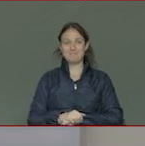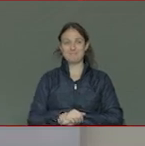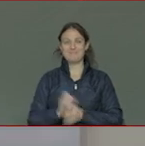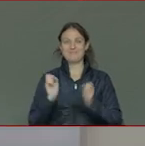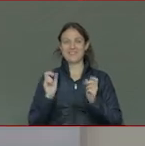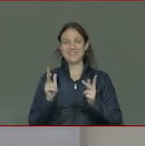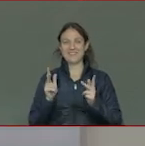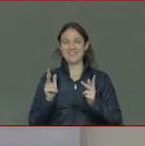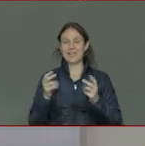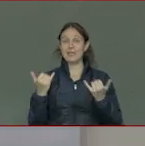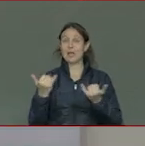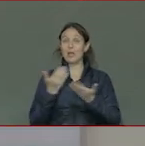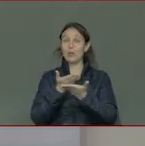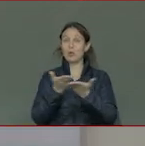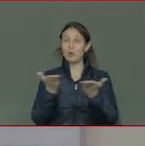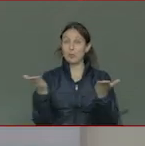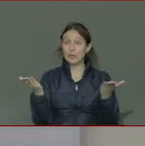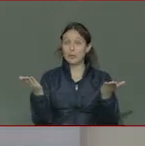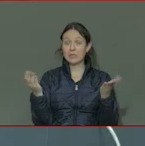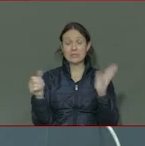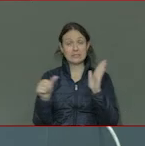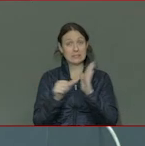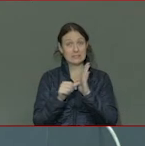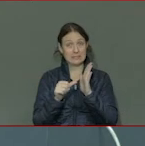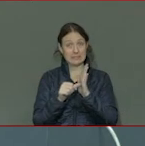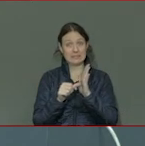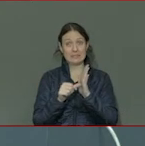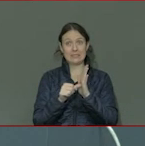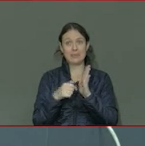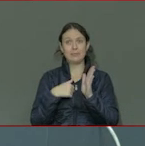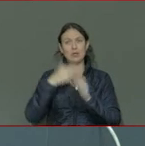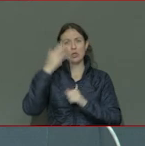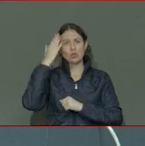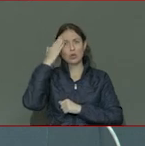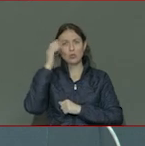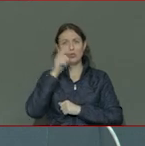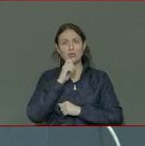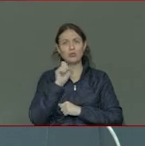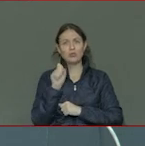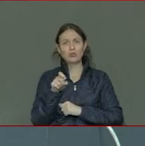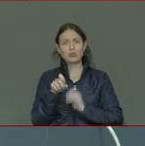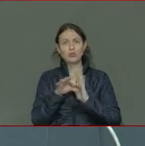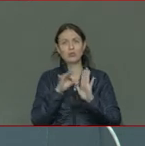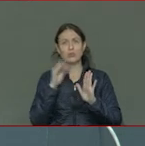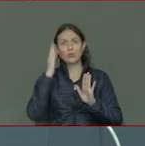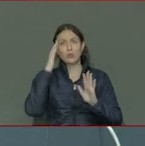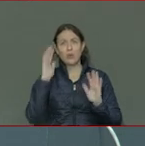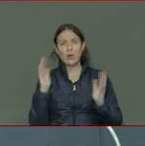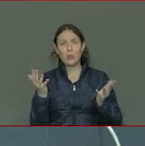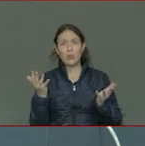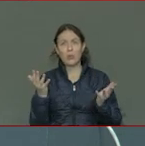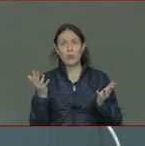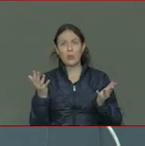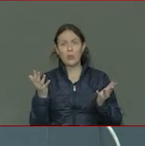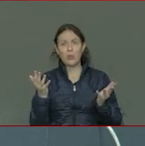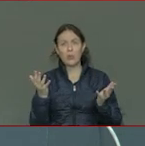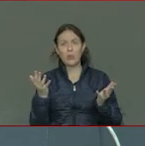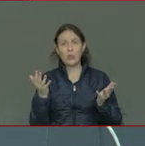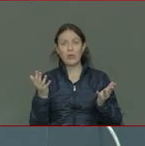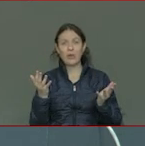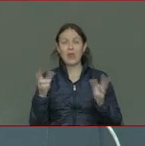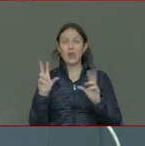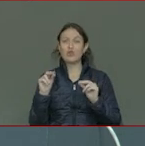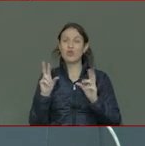Okay, boys and girls, so that is very important. So how did I know I must use this formula? The clue was